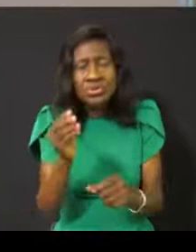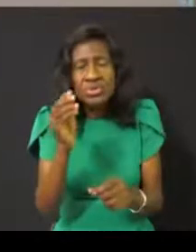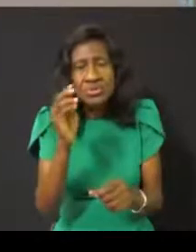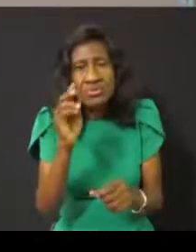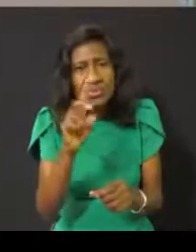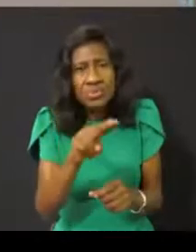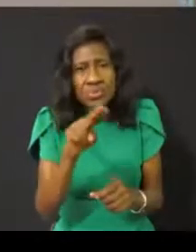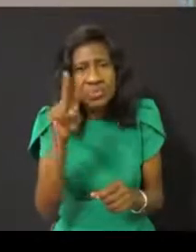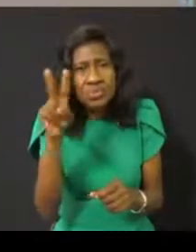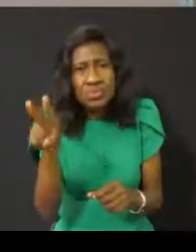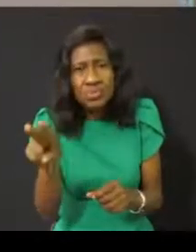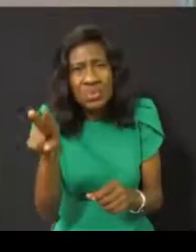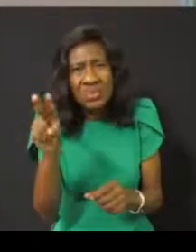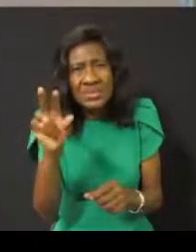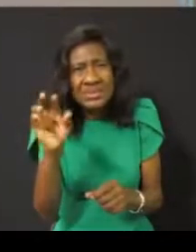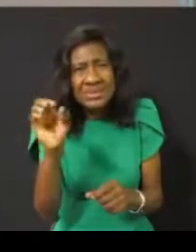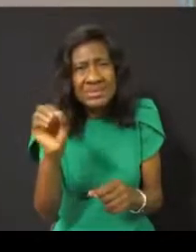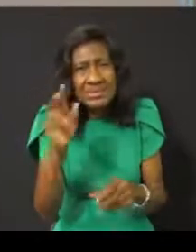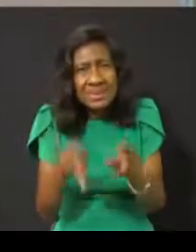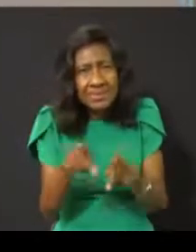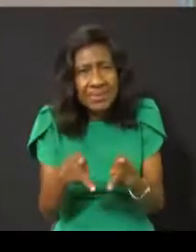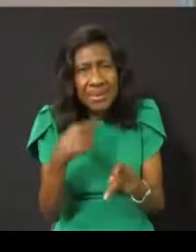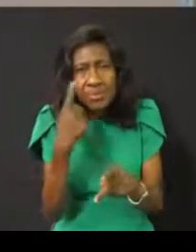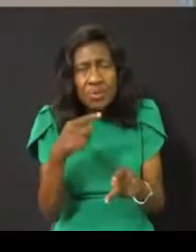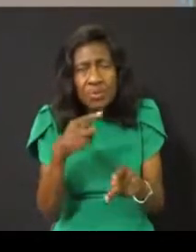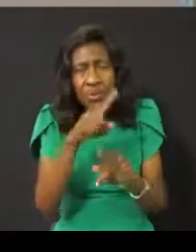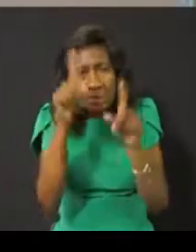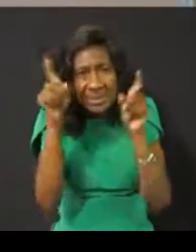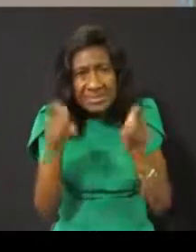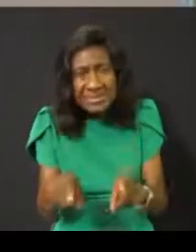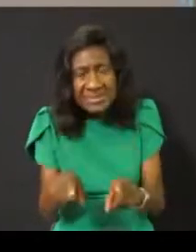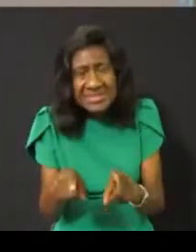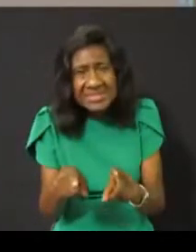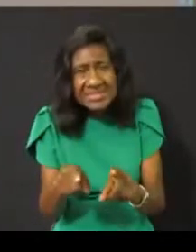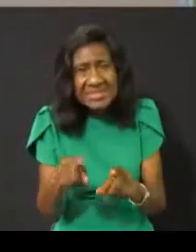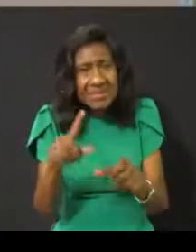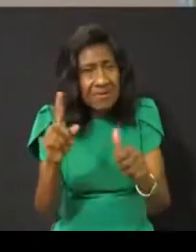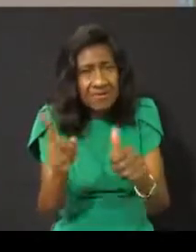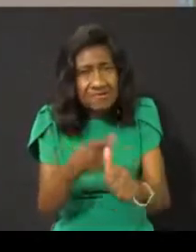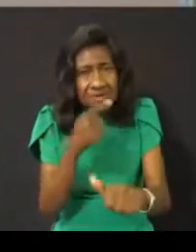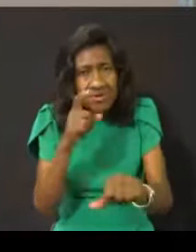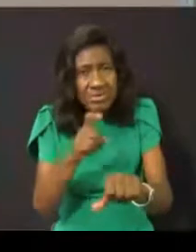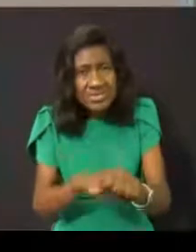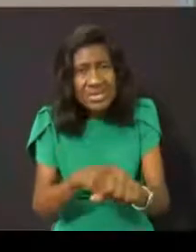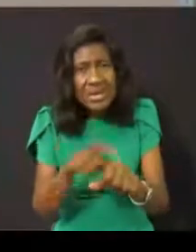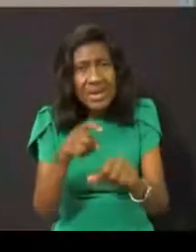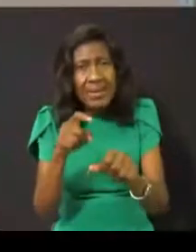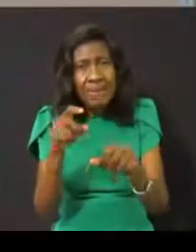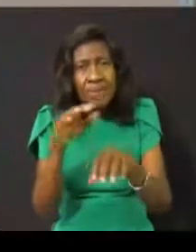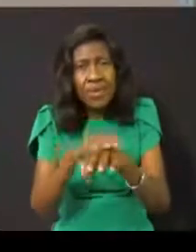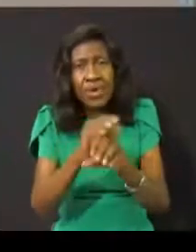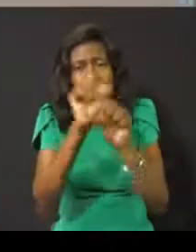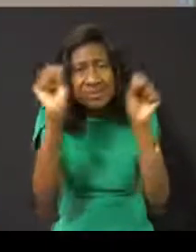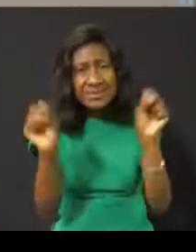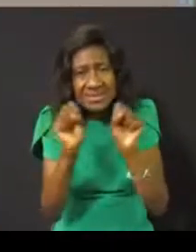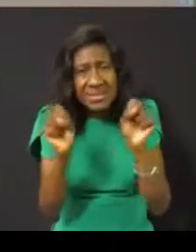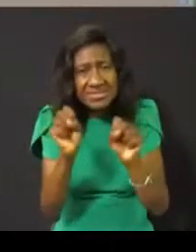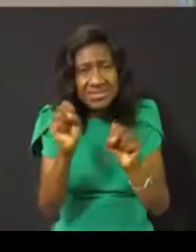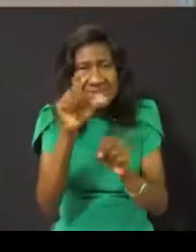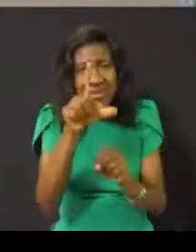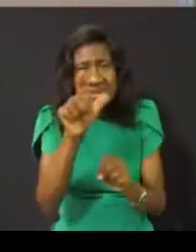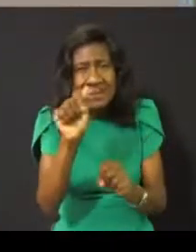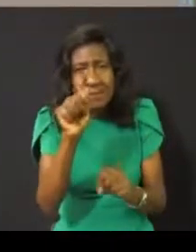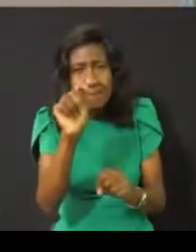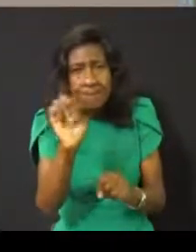tested positive in the very first lateral flow pilot testing on Saturday. Now, what that meant is